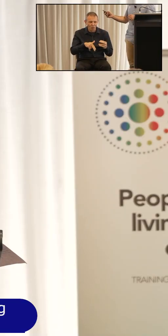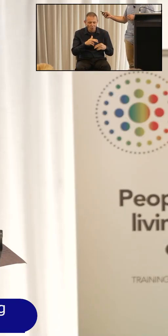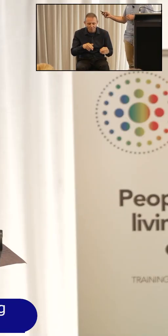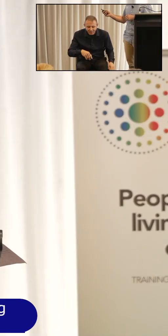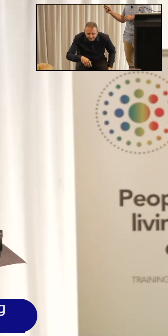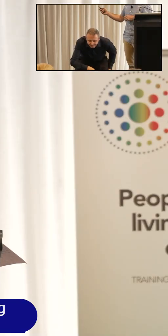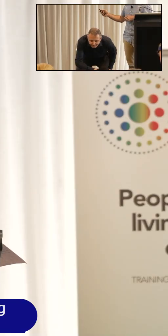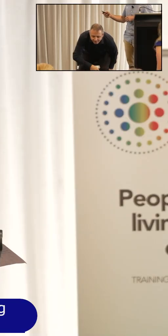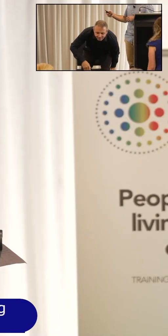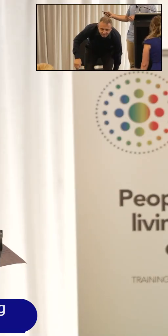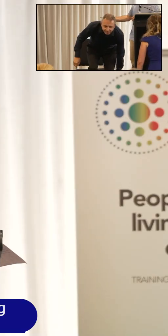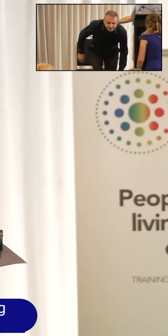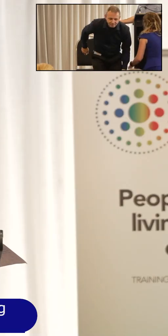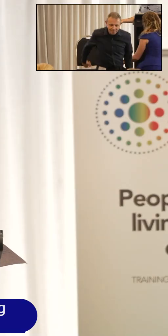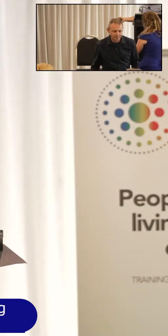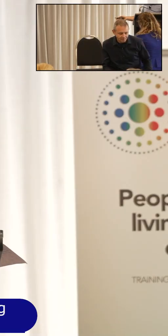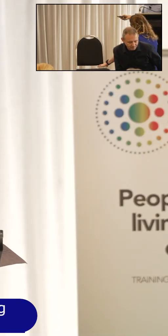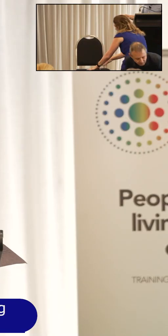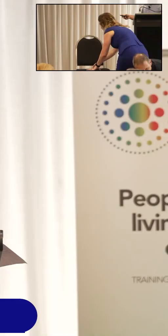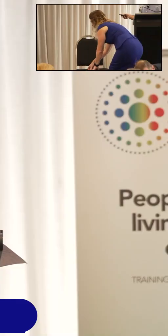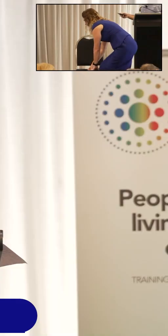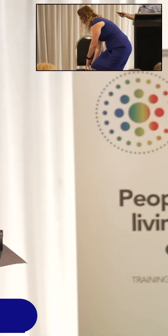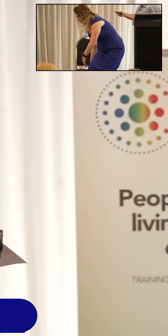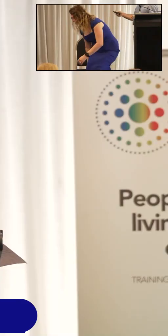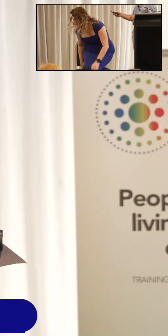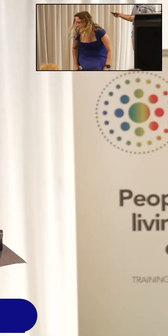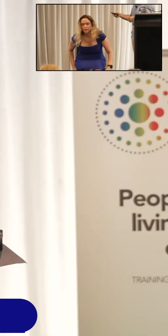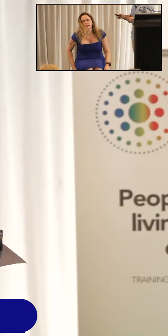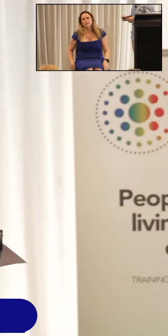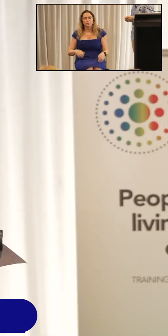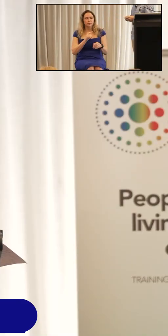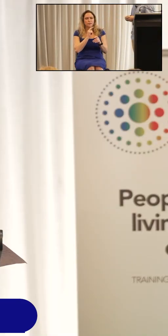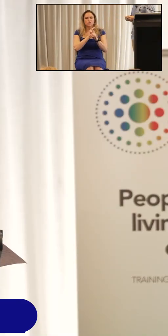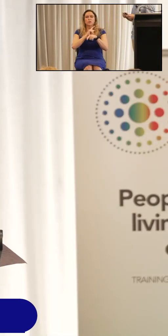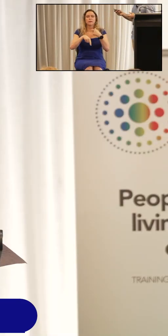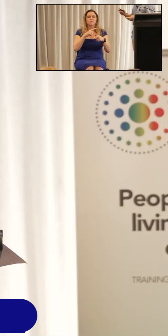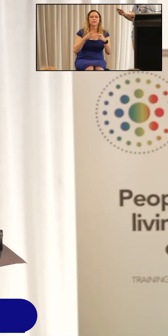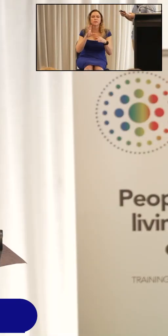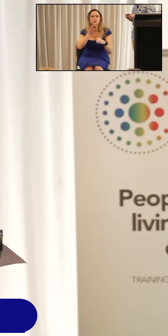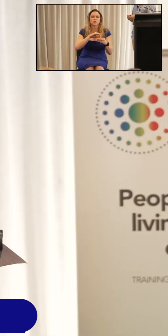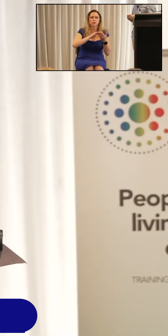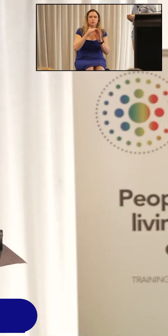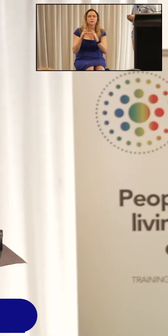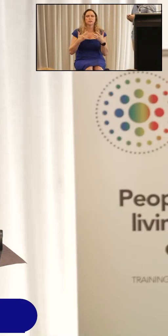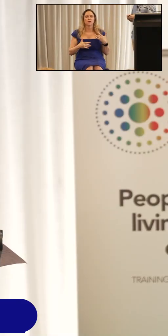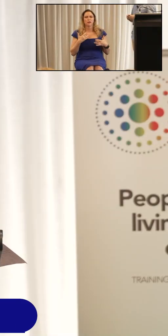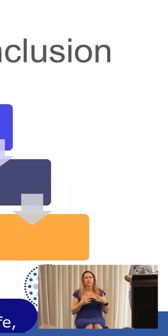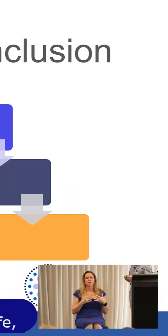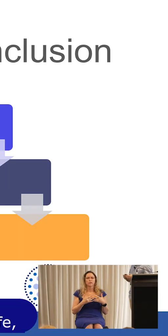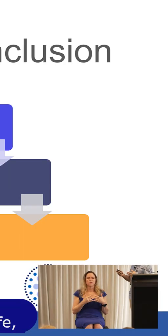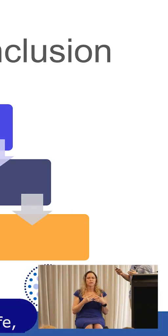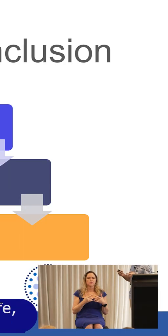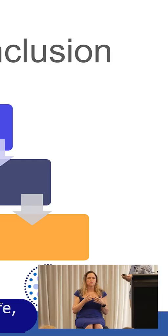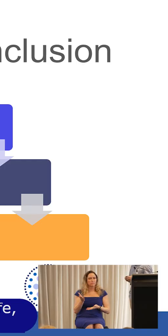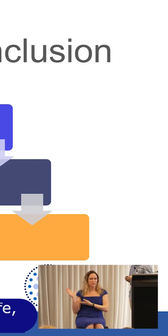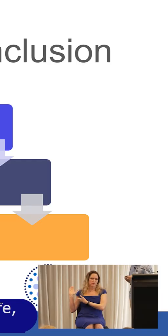And so when we talk about being included in community life, this is an important way to look at it.